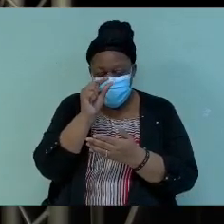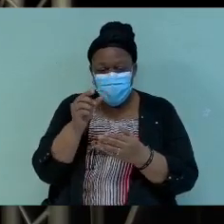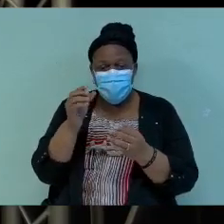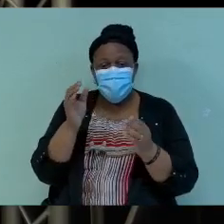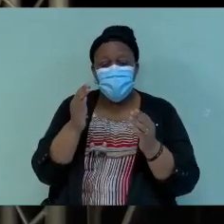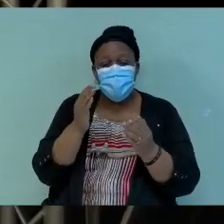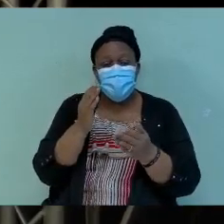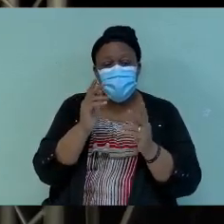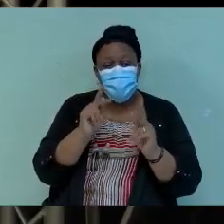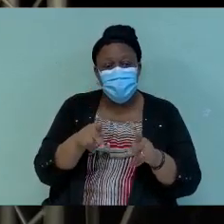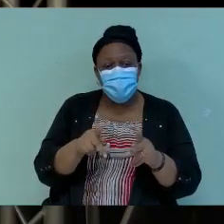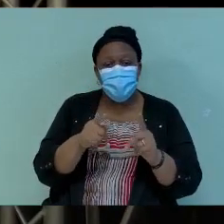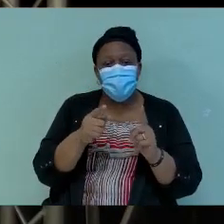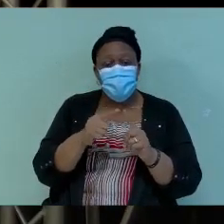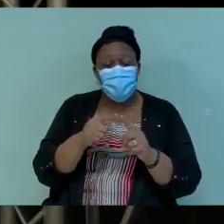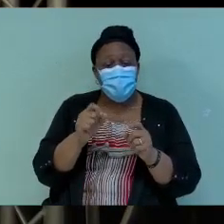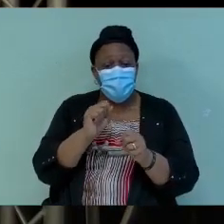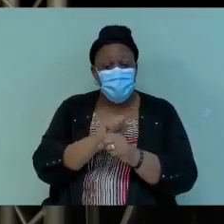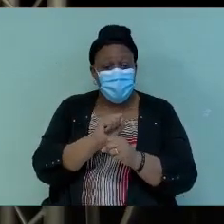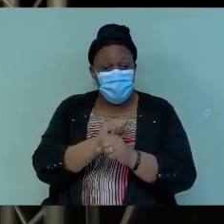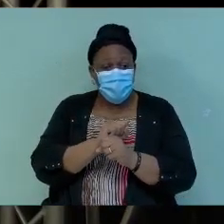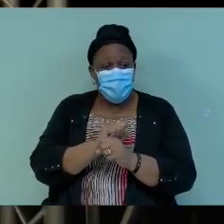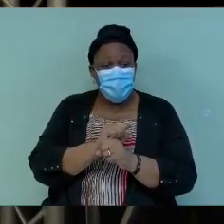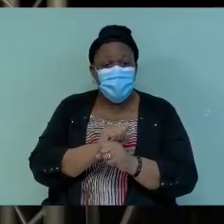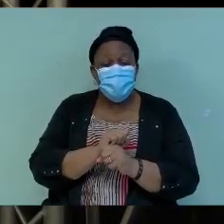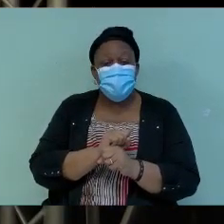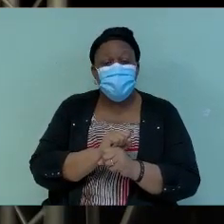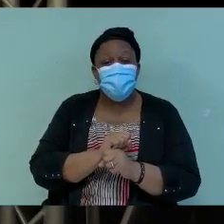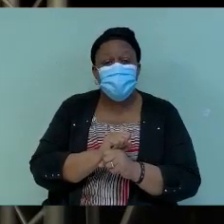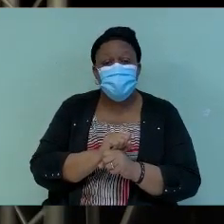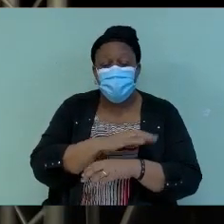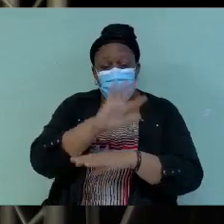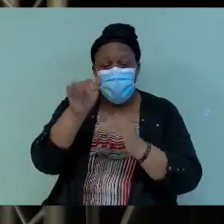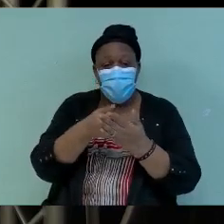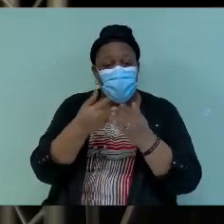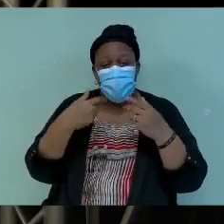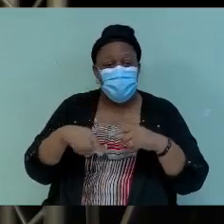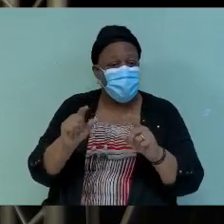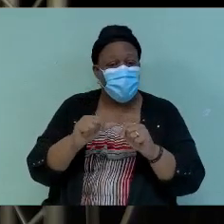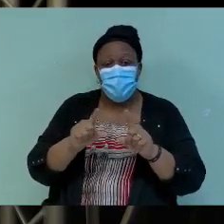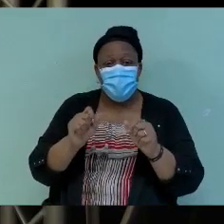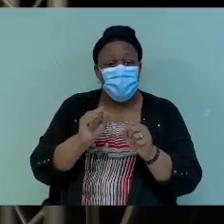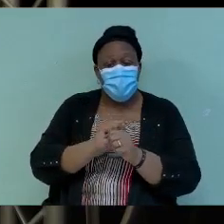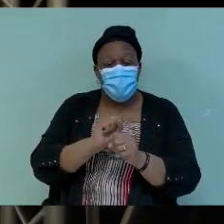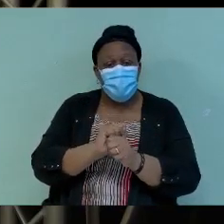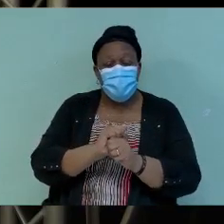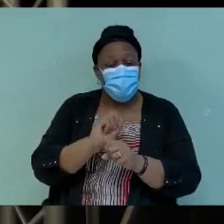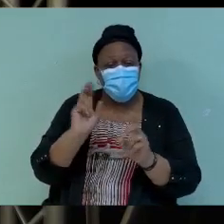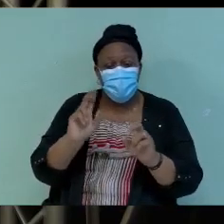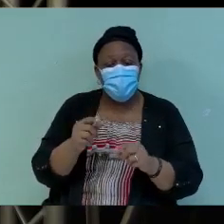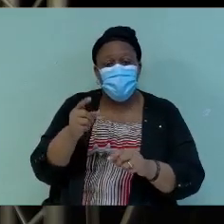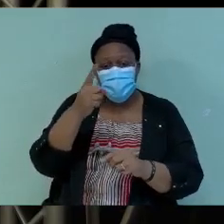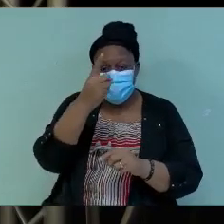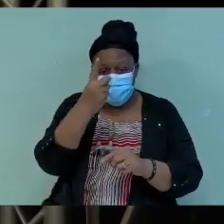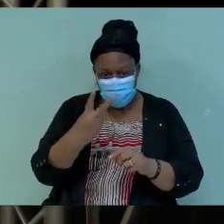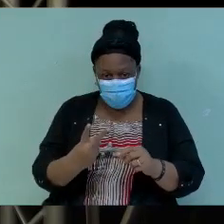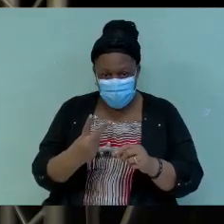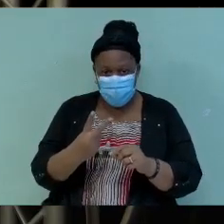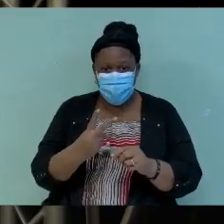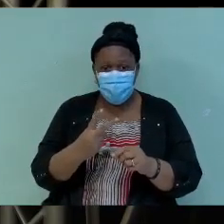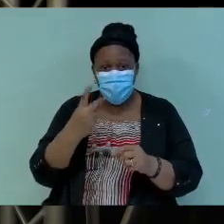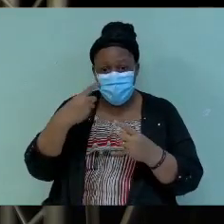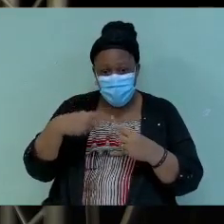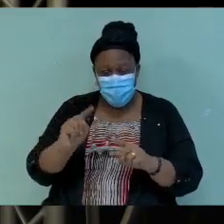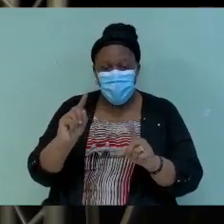main office, our staff was cut in two. And so we had to ensure that the proper